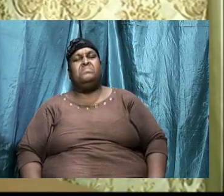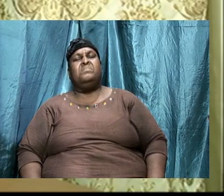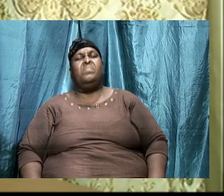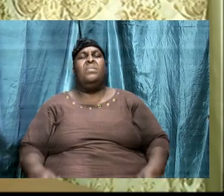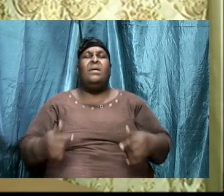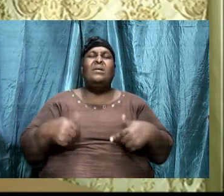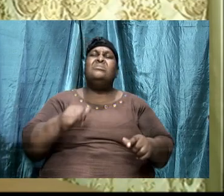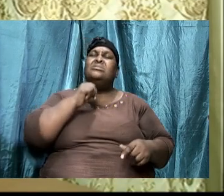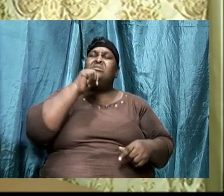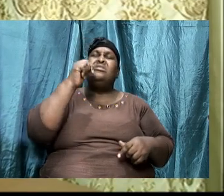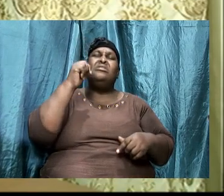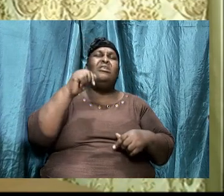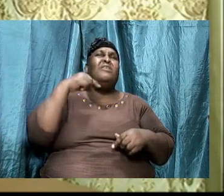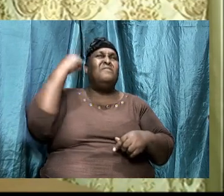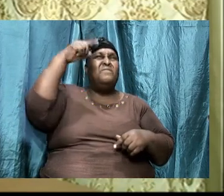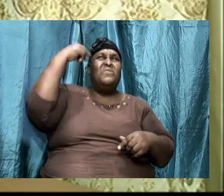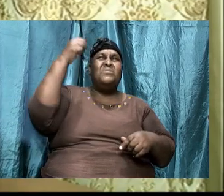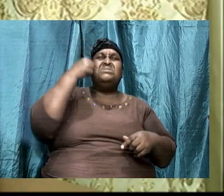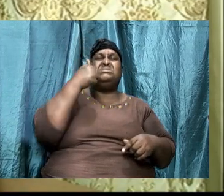and